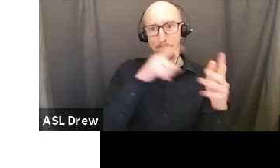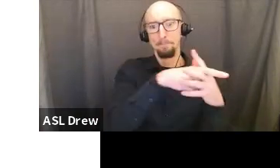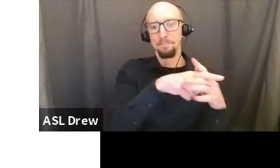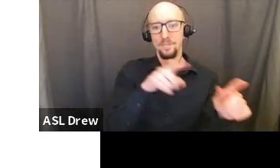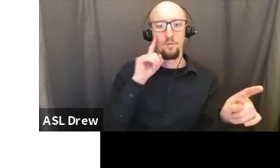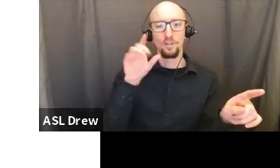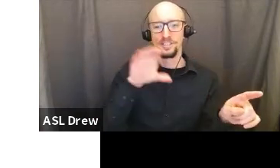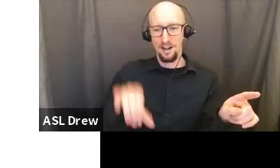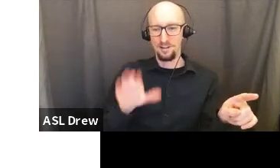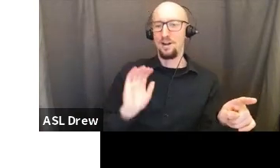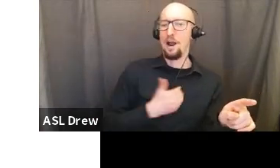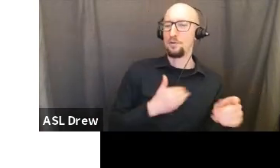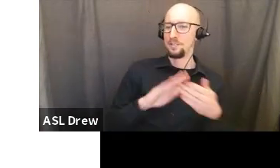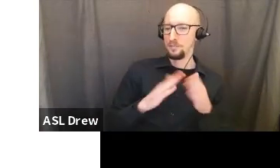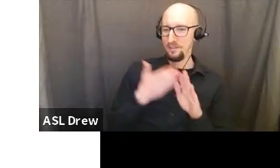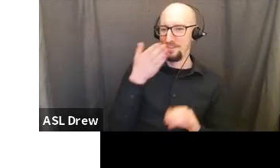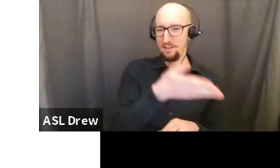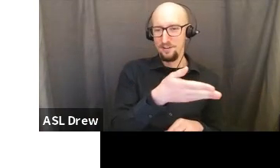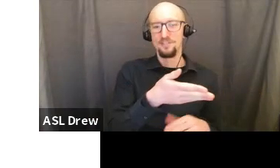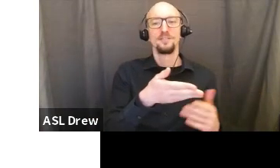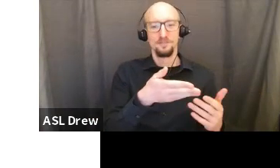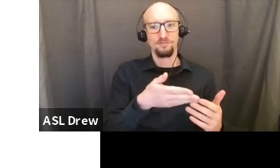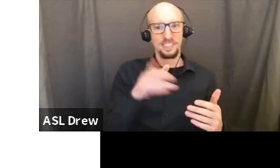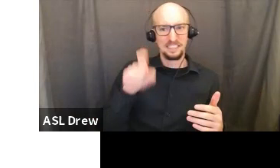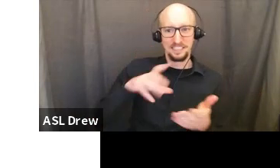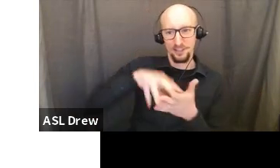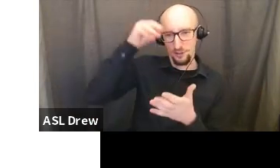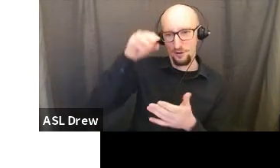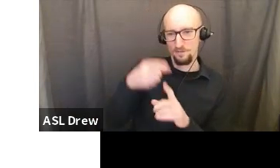hear. Next slide, please.